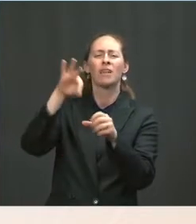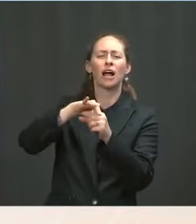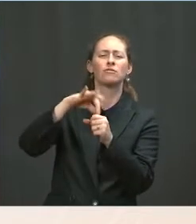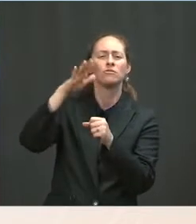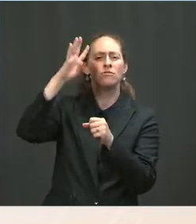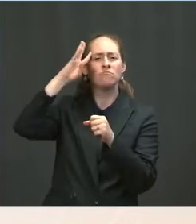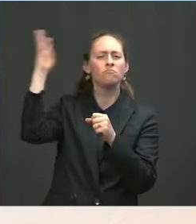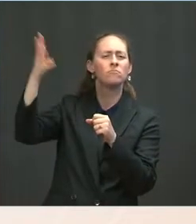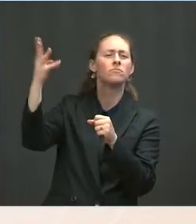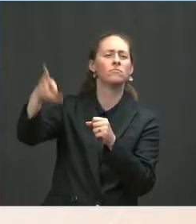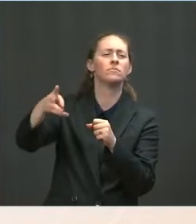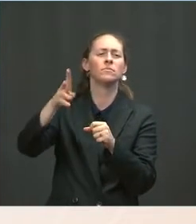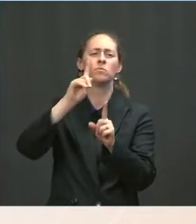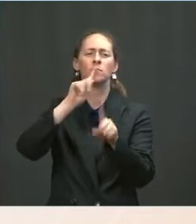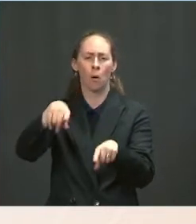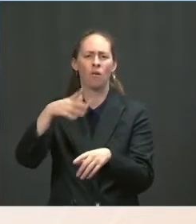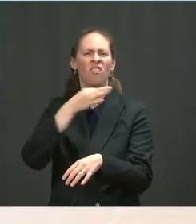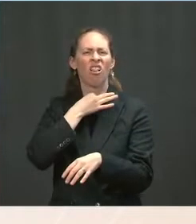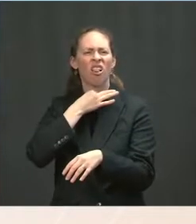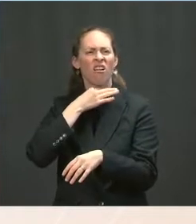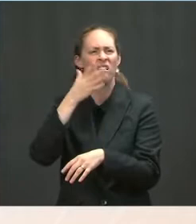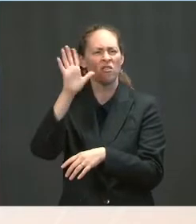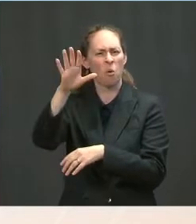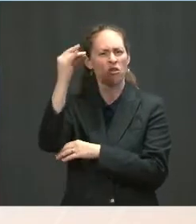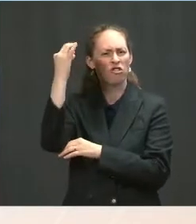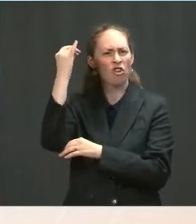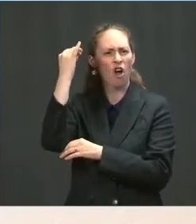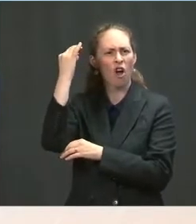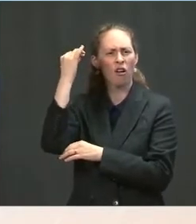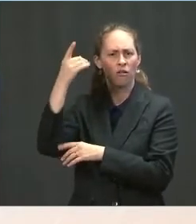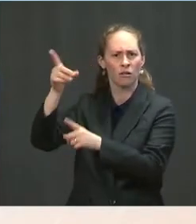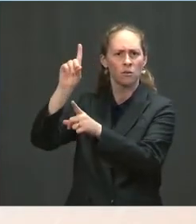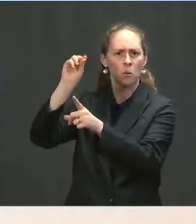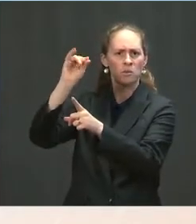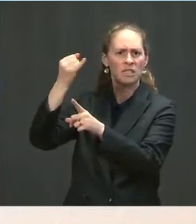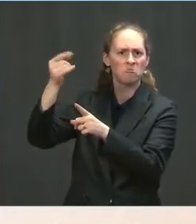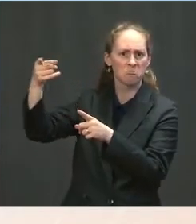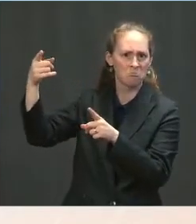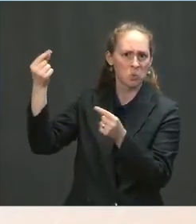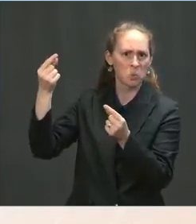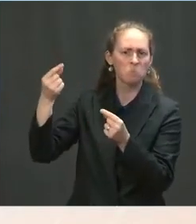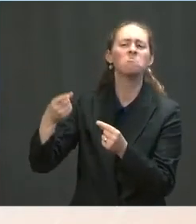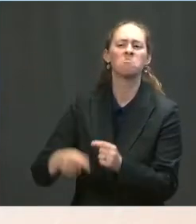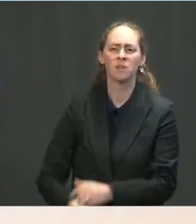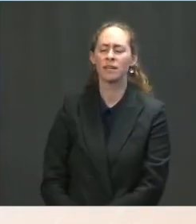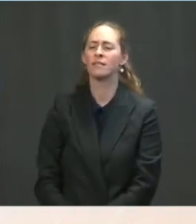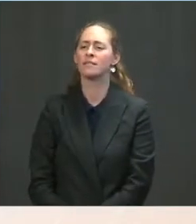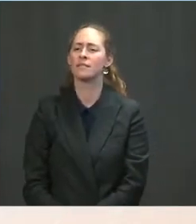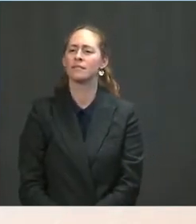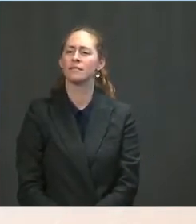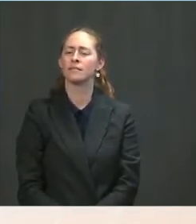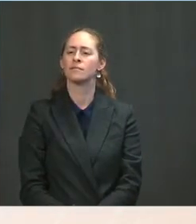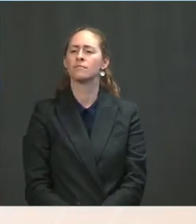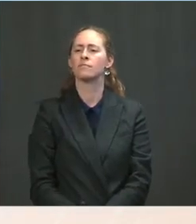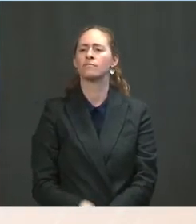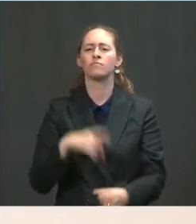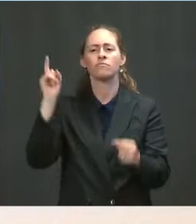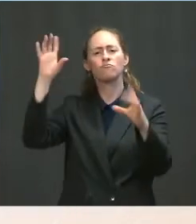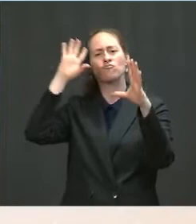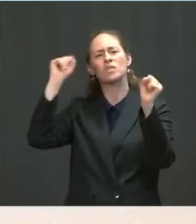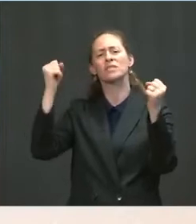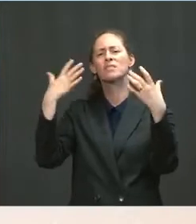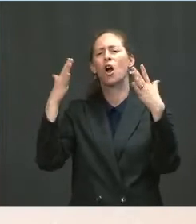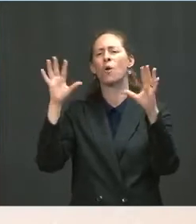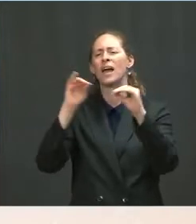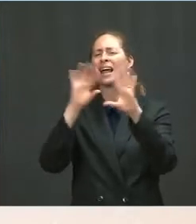Justice Department, the Biden Justice Department, do anything about that? So President Biden has been clear that he believes it is absolutely vital to have a Department of Justice that is